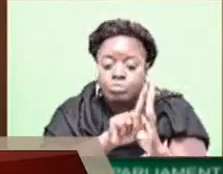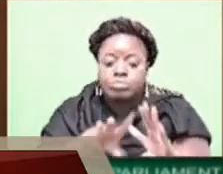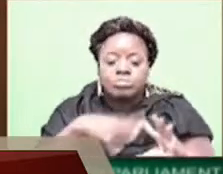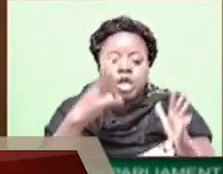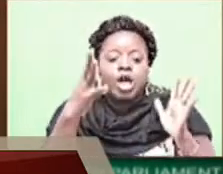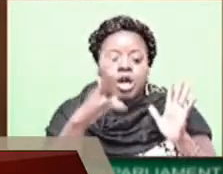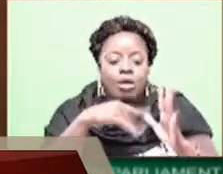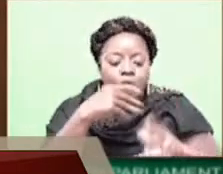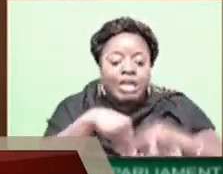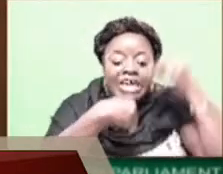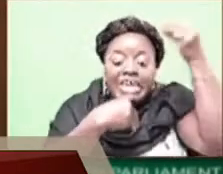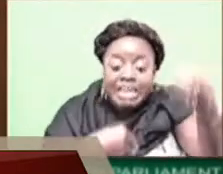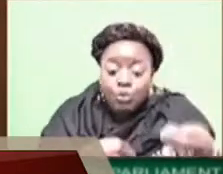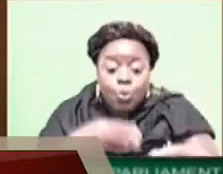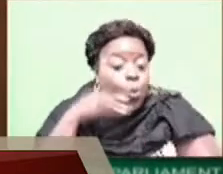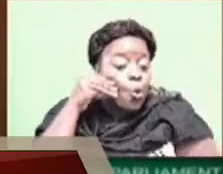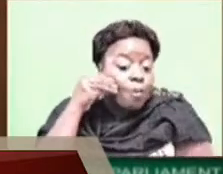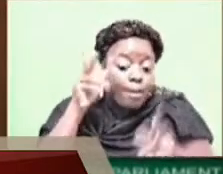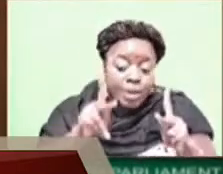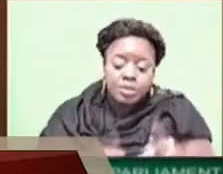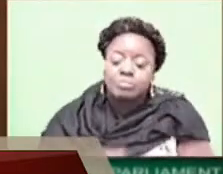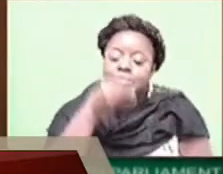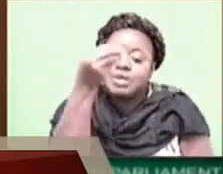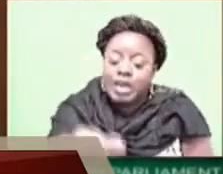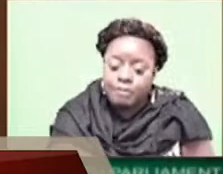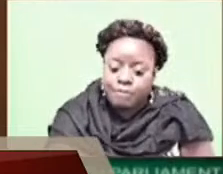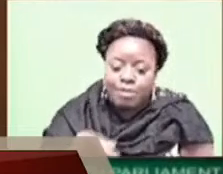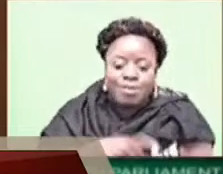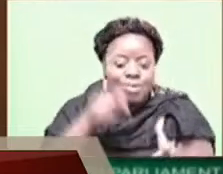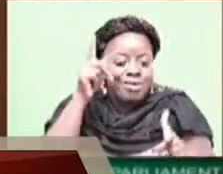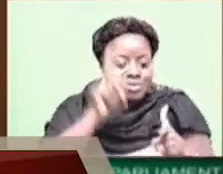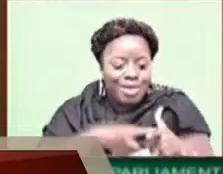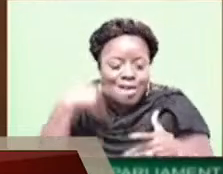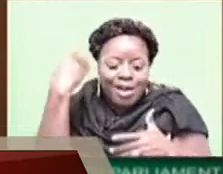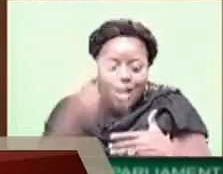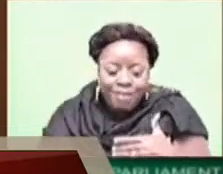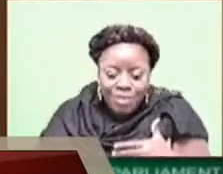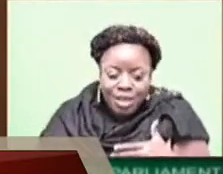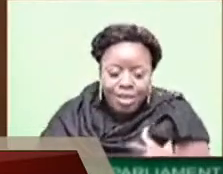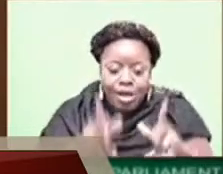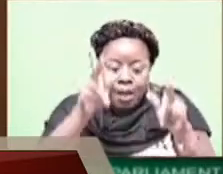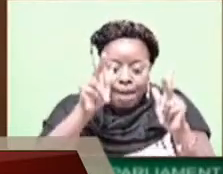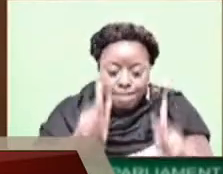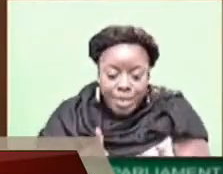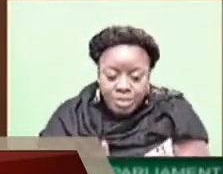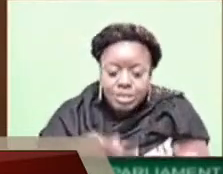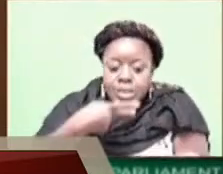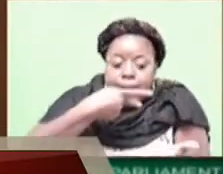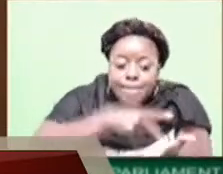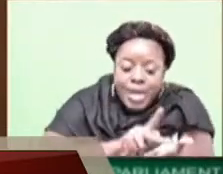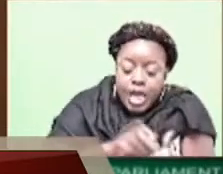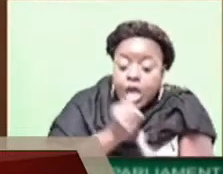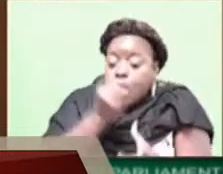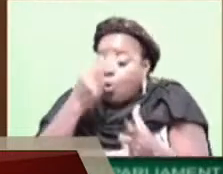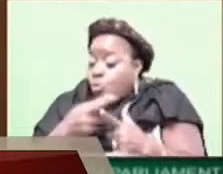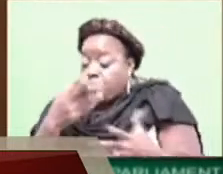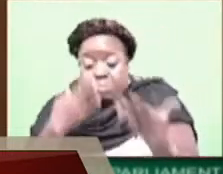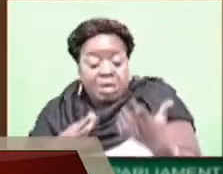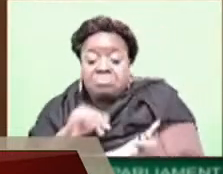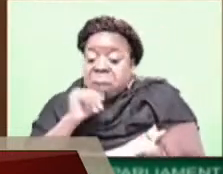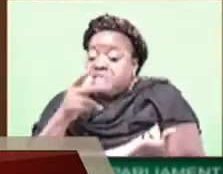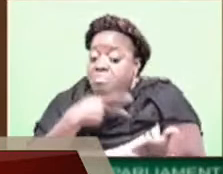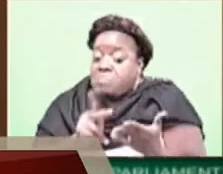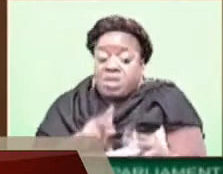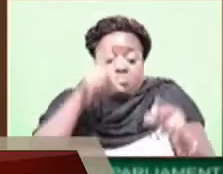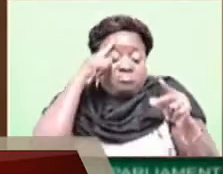court, to the clerk of the court. We would then have the option for the person to pay or for the person to not pay, as the case may be. There